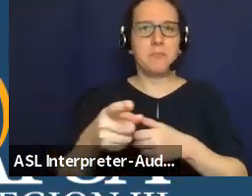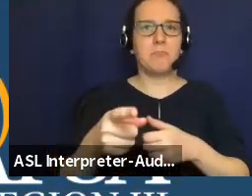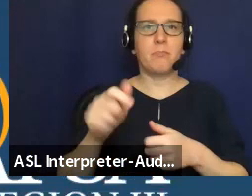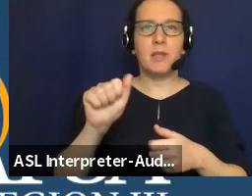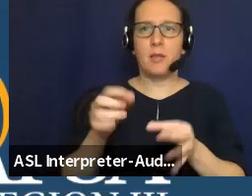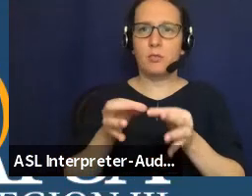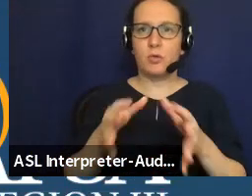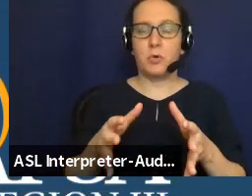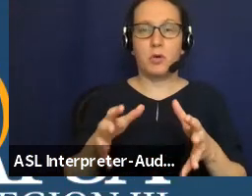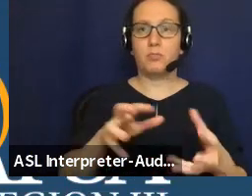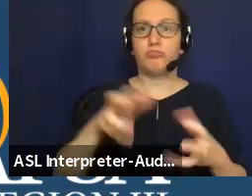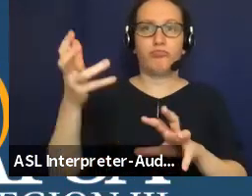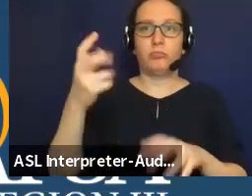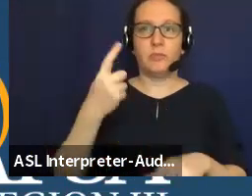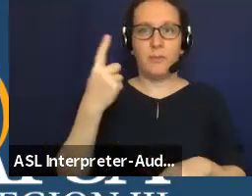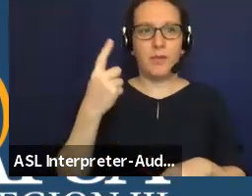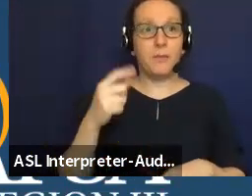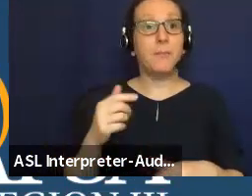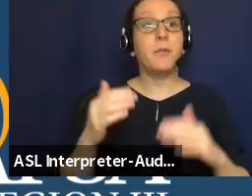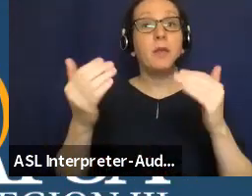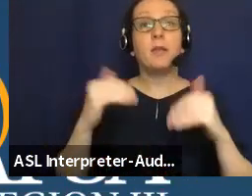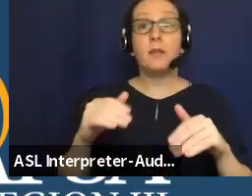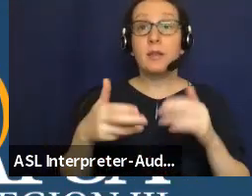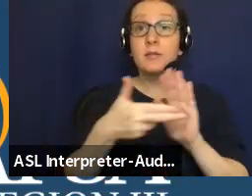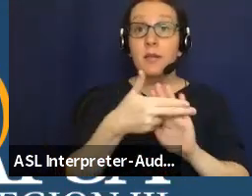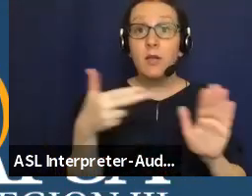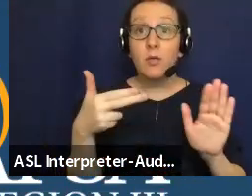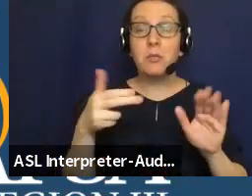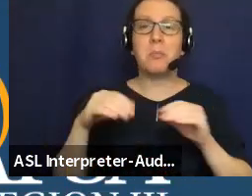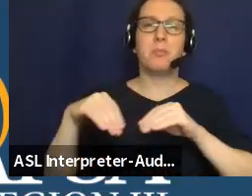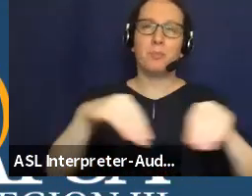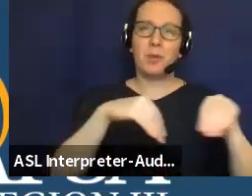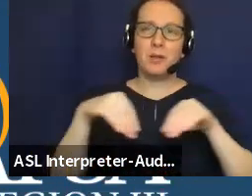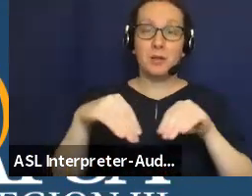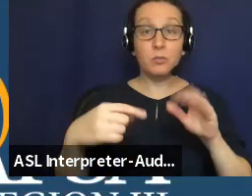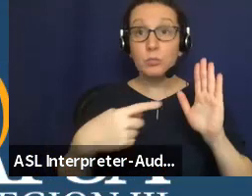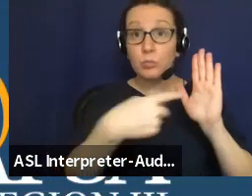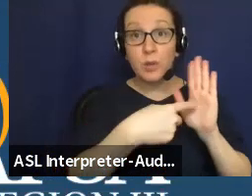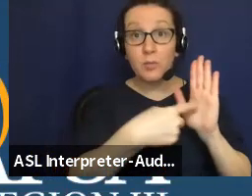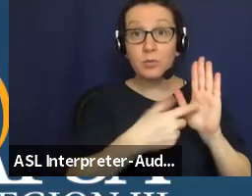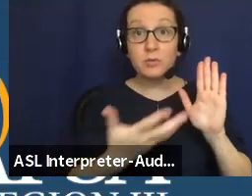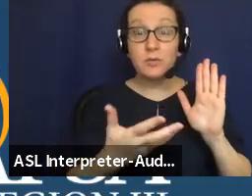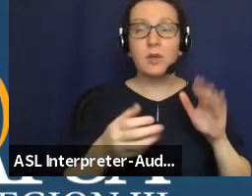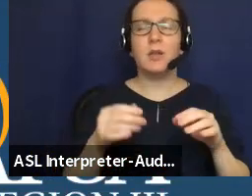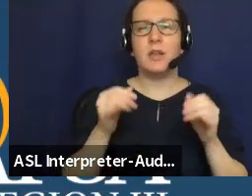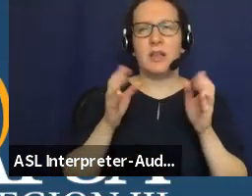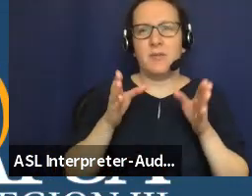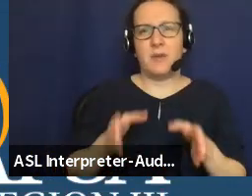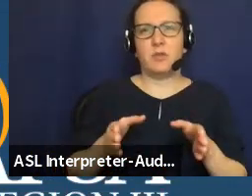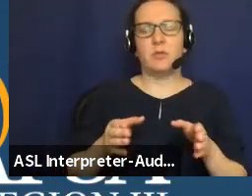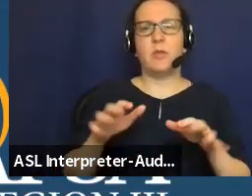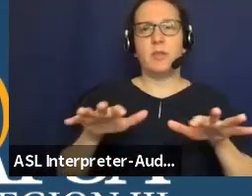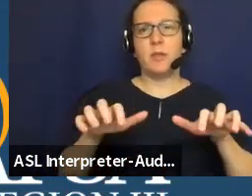And then the next category is mobility. So examples of this are individuals with paralysis, loss of